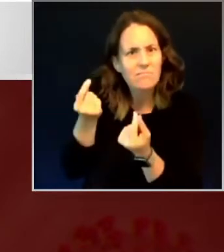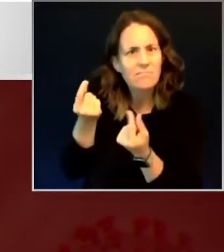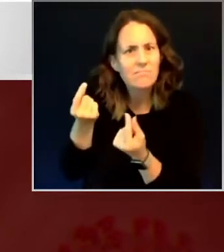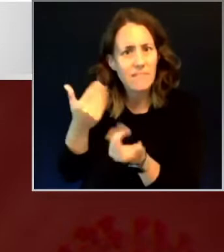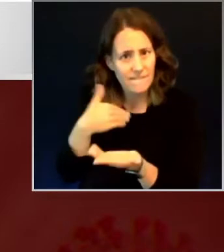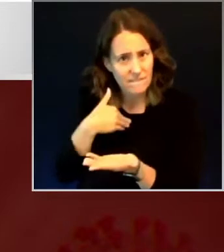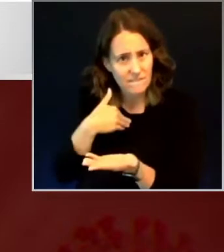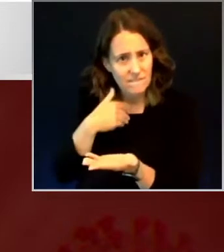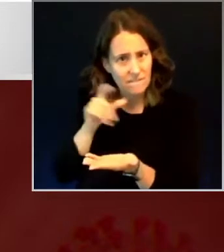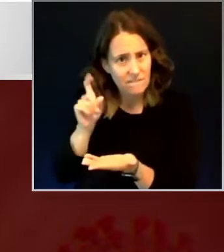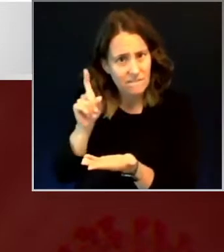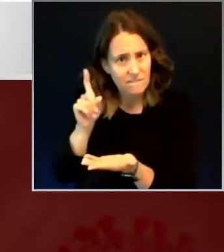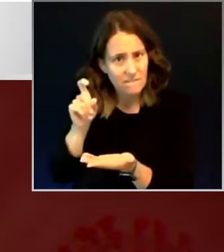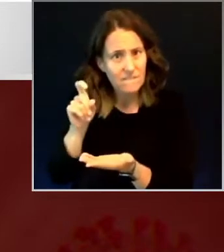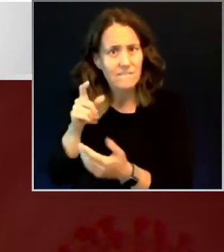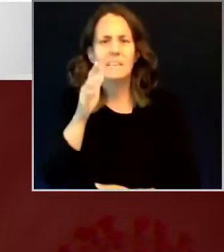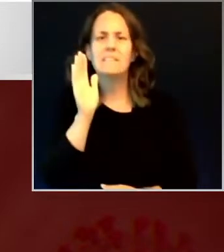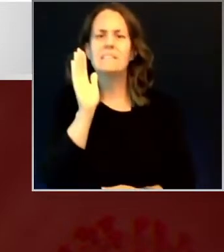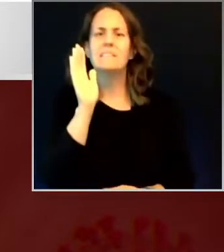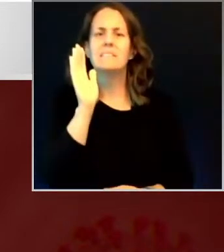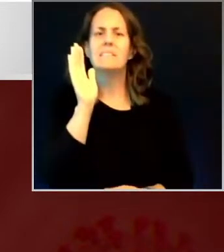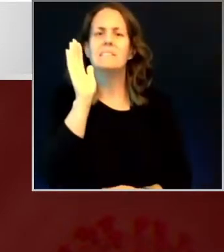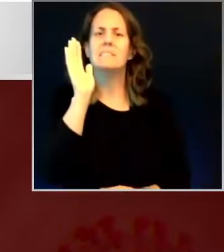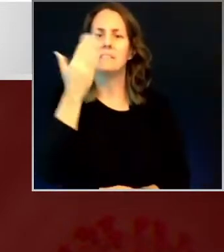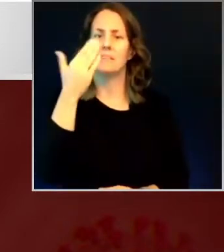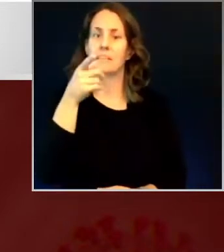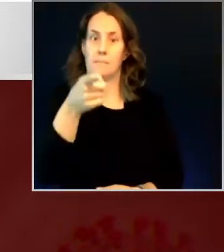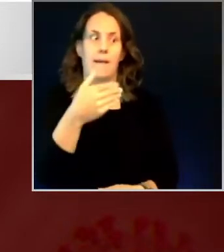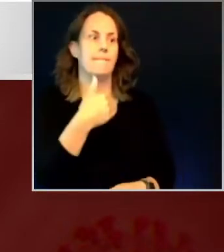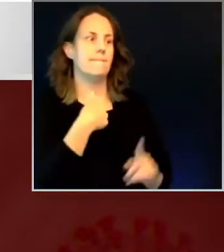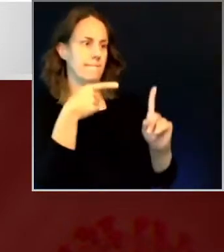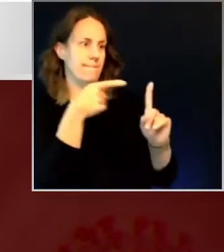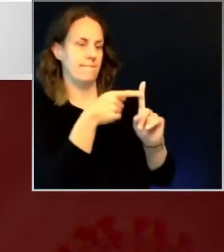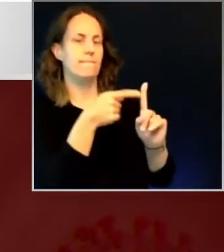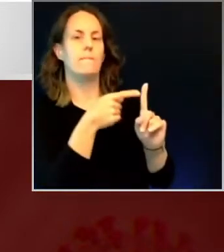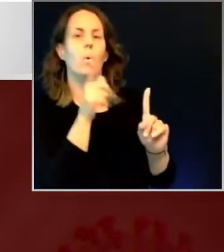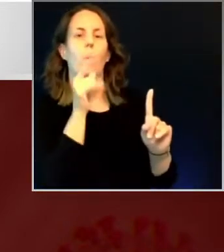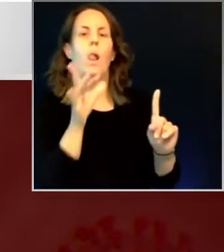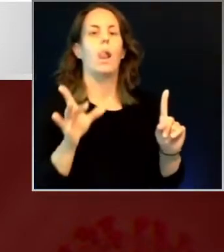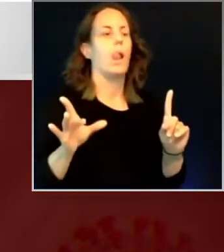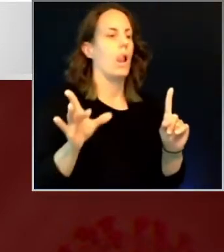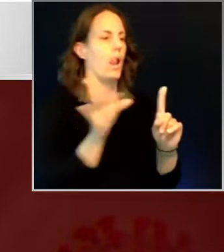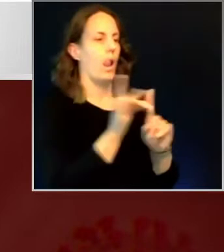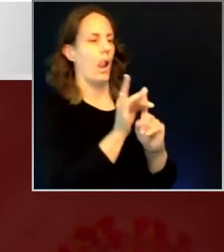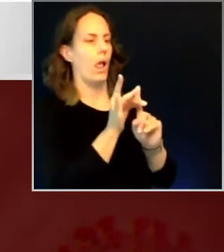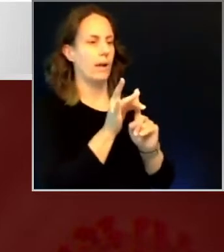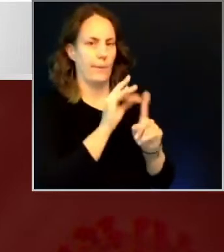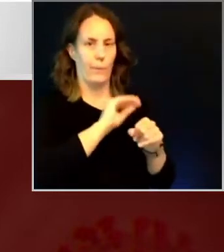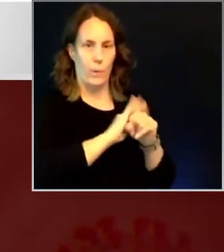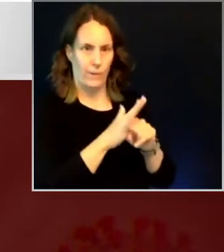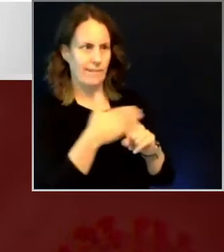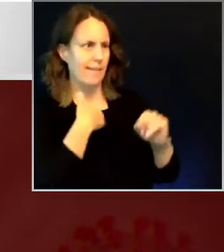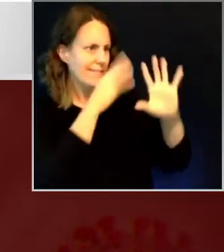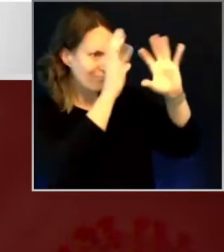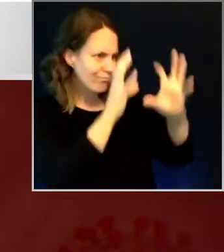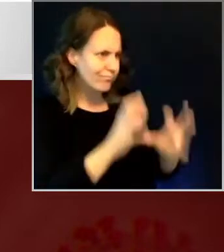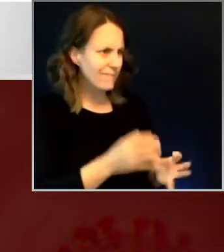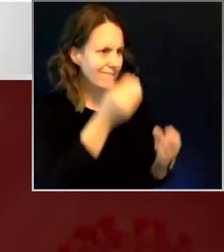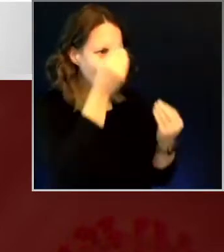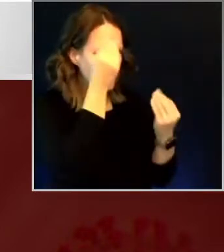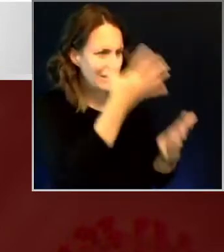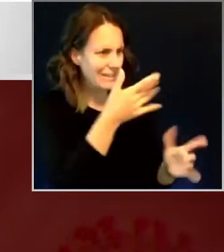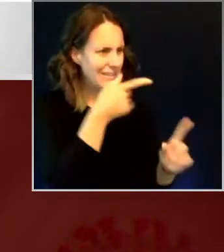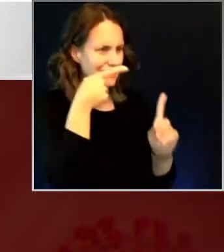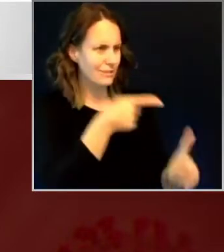age, and or whether kind of similar risk factors for serious disease and